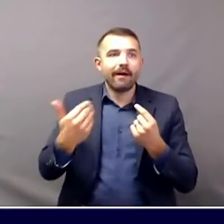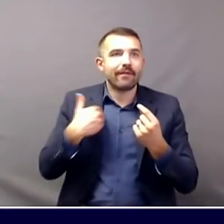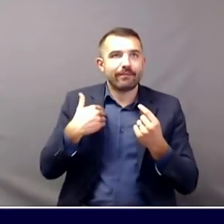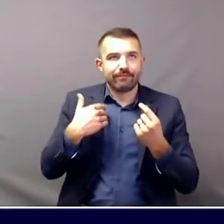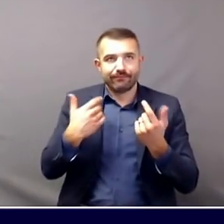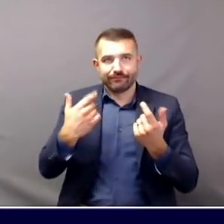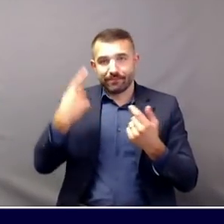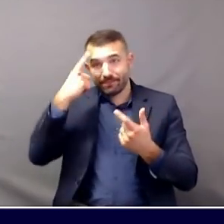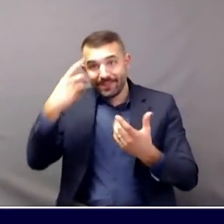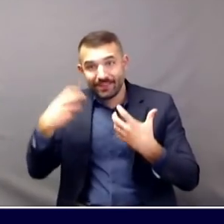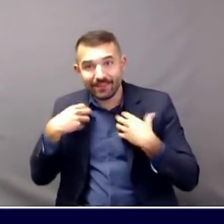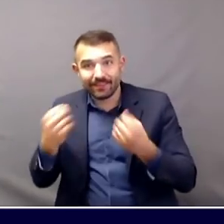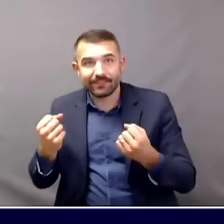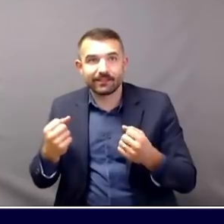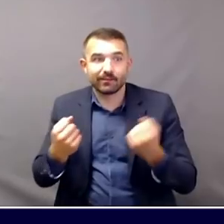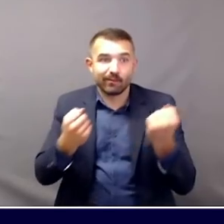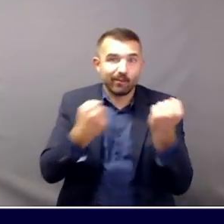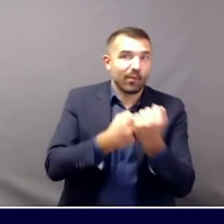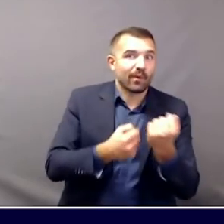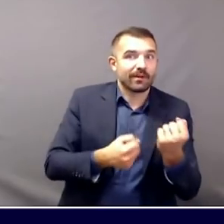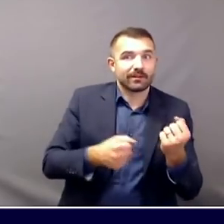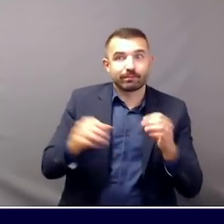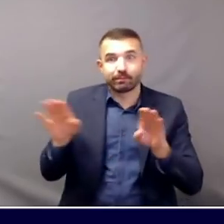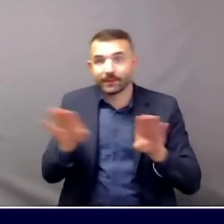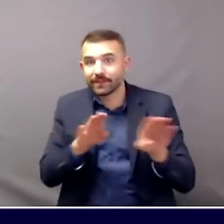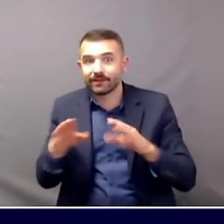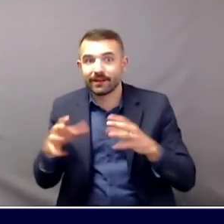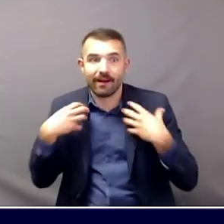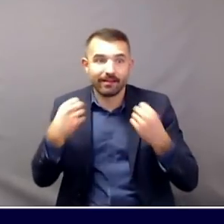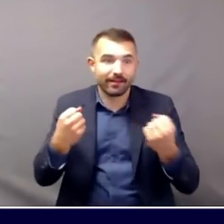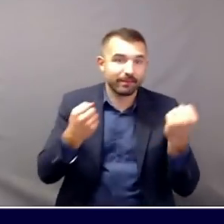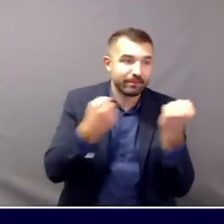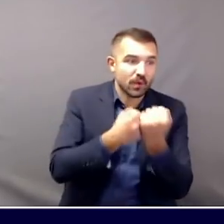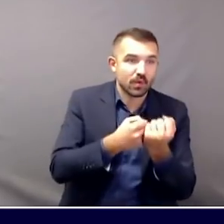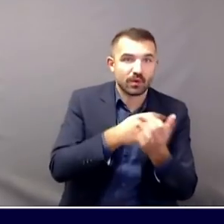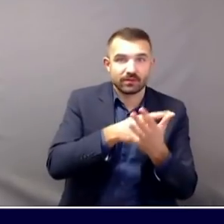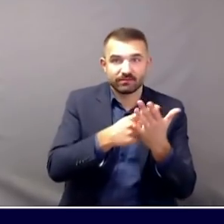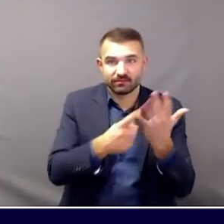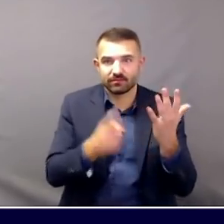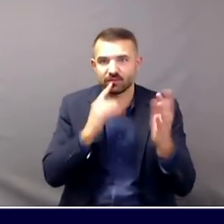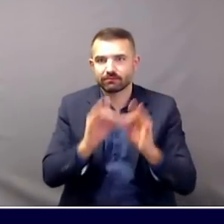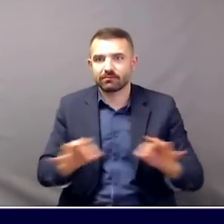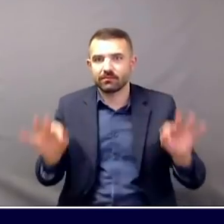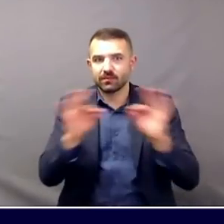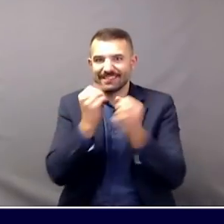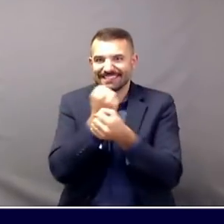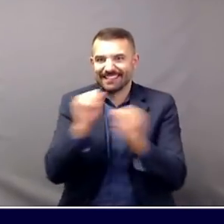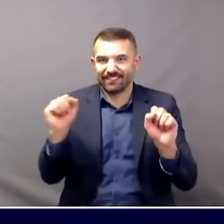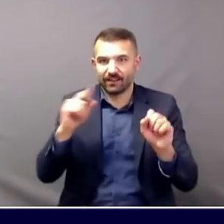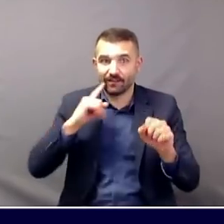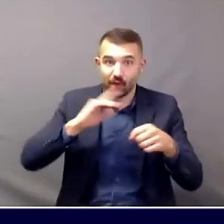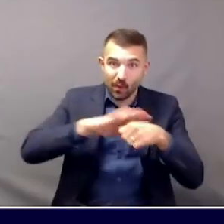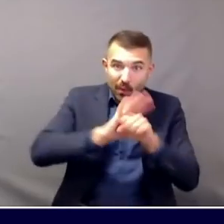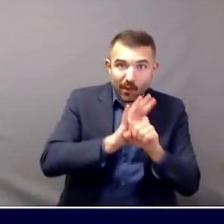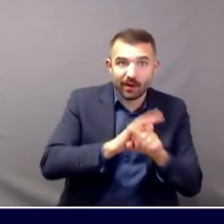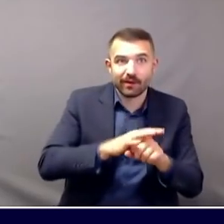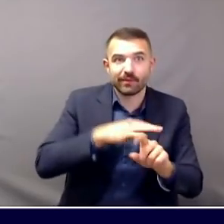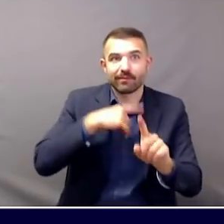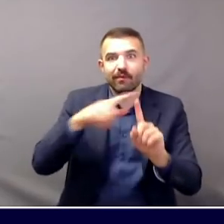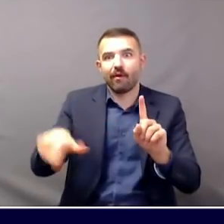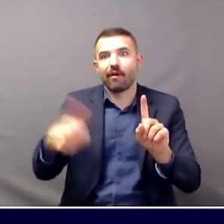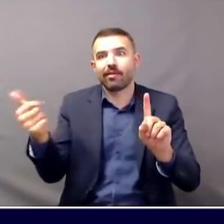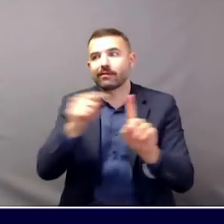those types of shelters need to make sure that those people stay safe, not just from COVID-19, but from other health and behavioral health